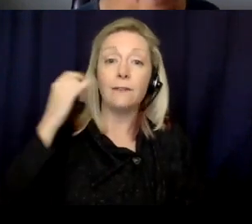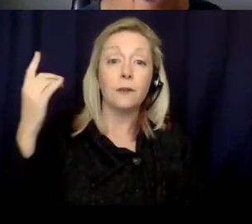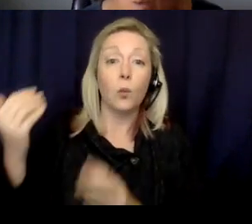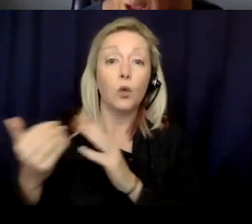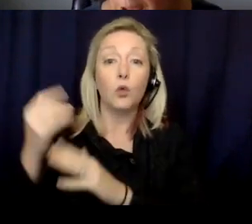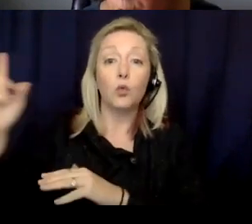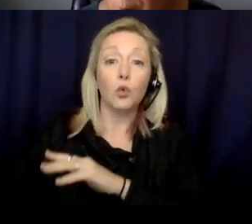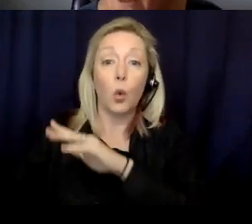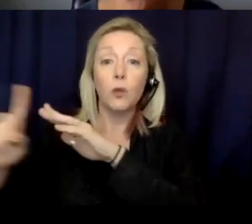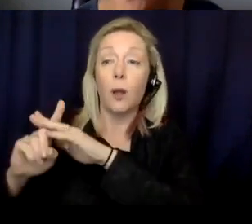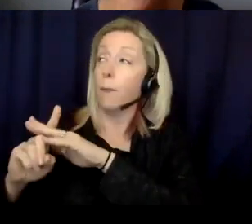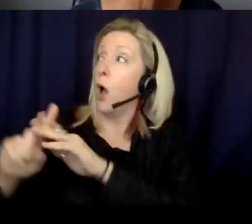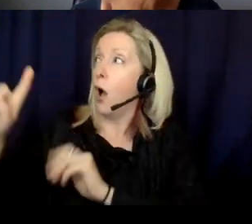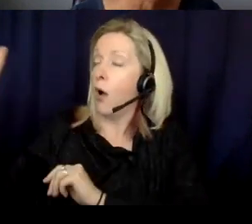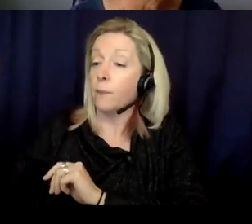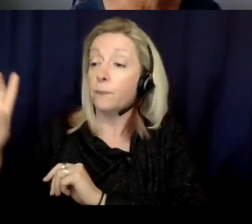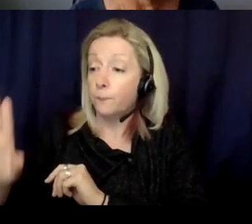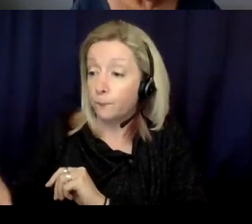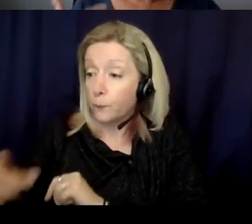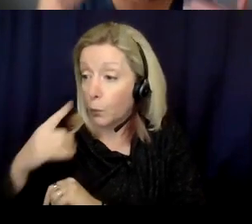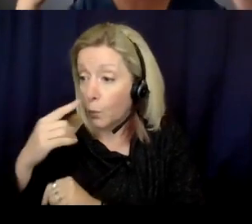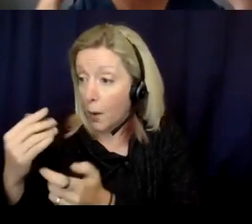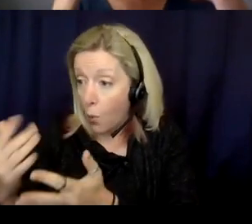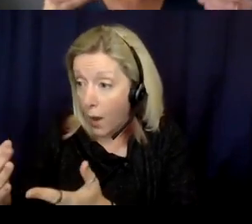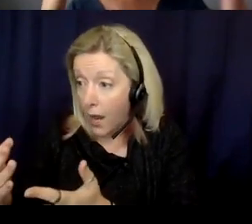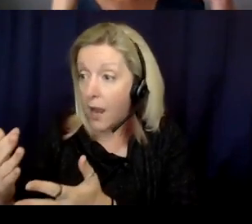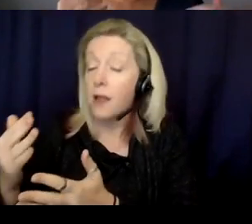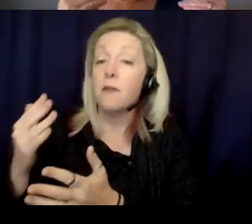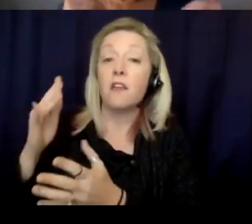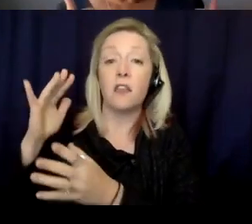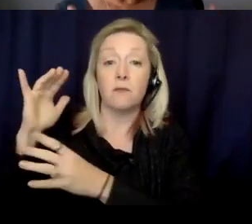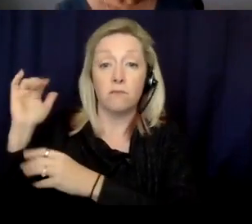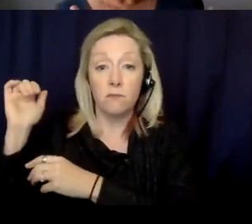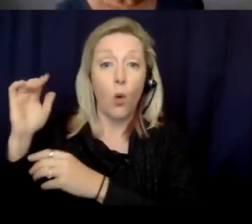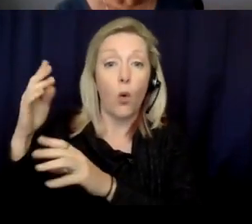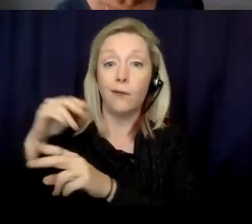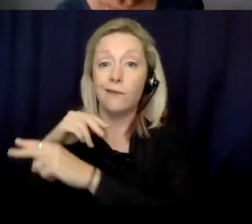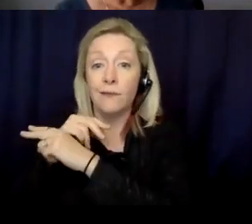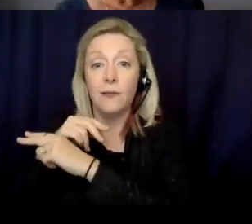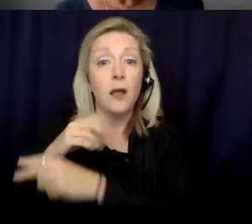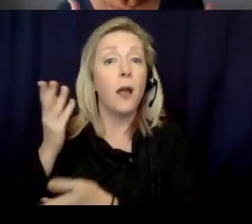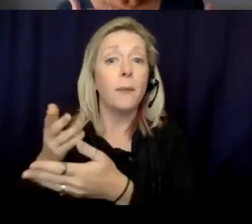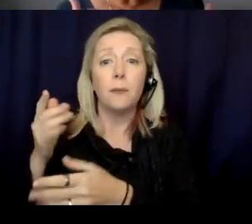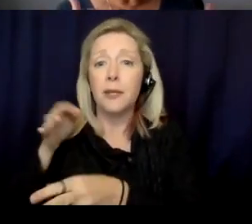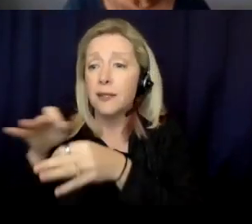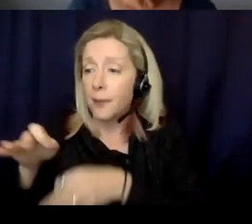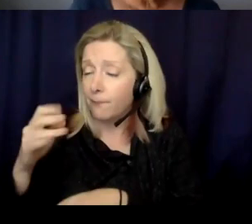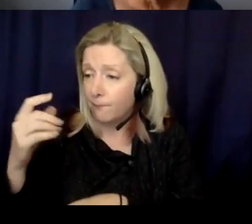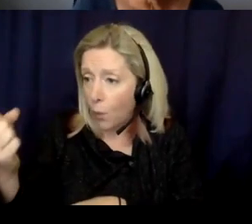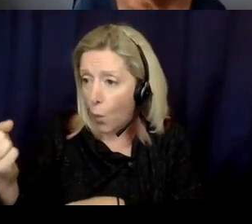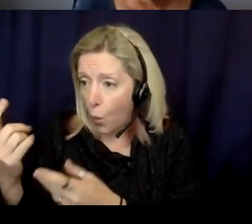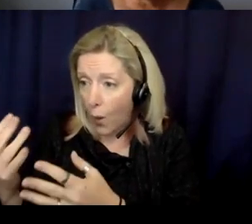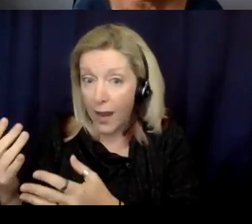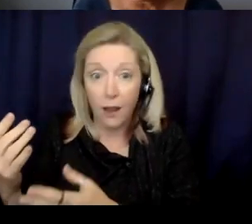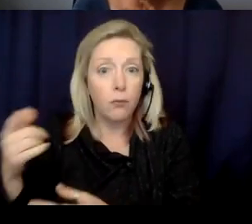hey, you have to wait just a minute. They may not understand my message at first, but I think that that's part